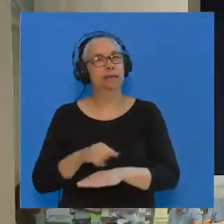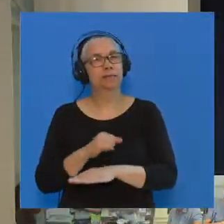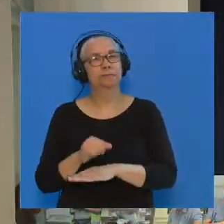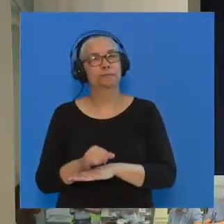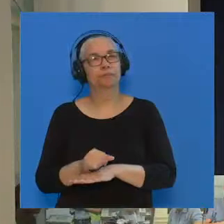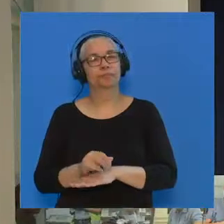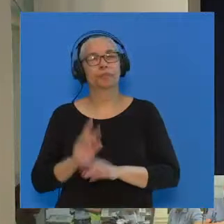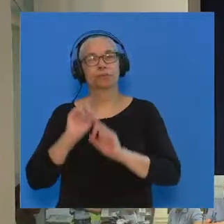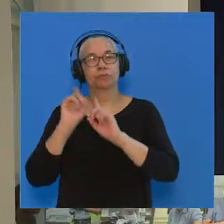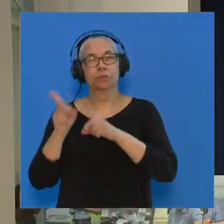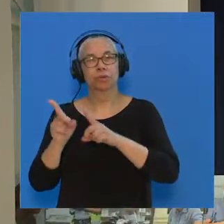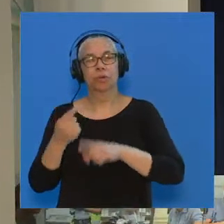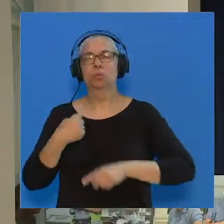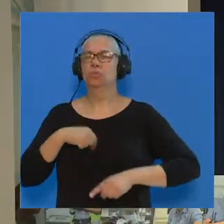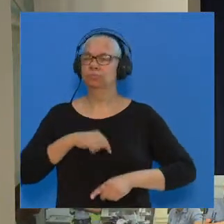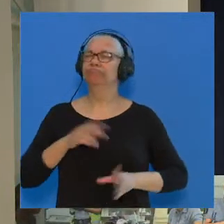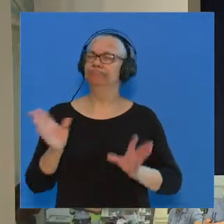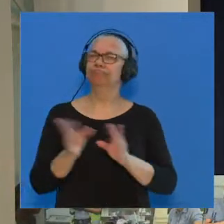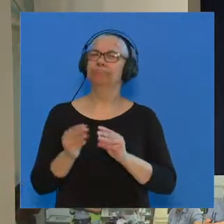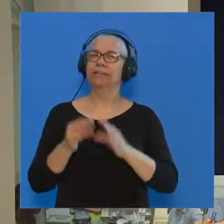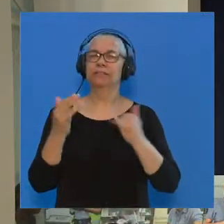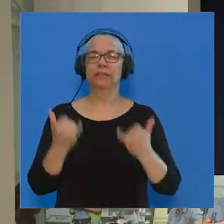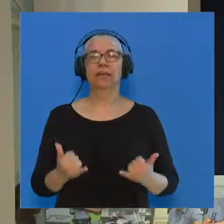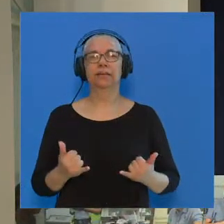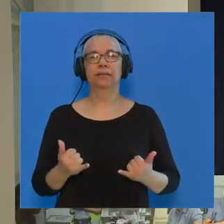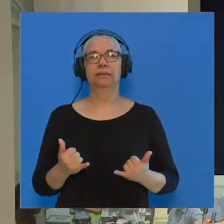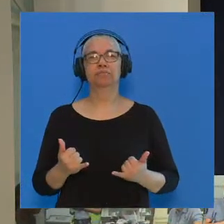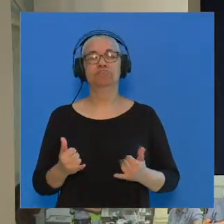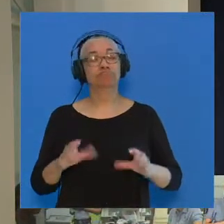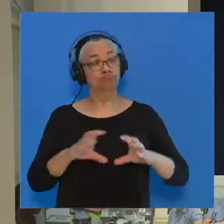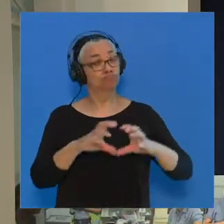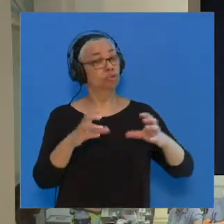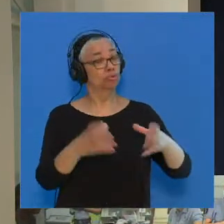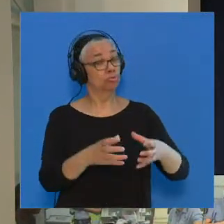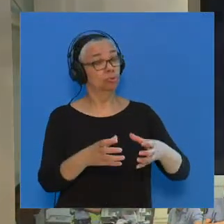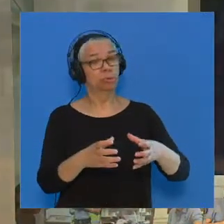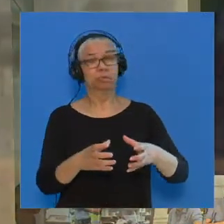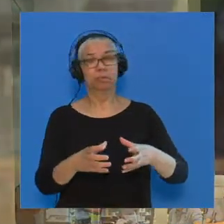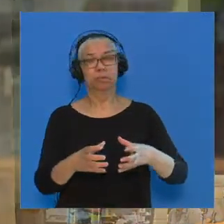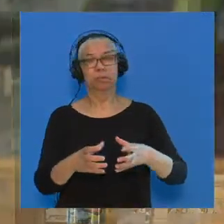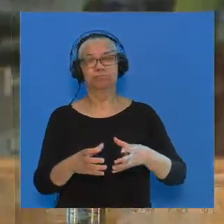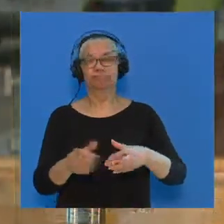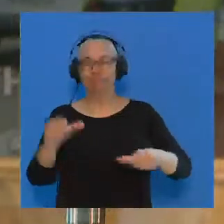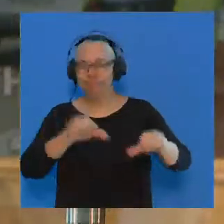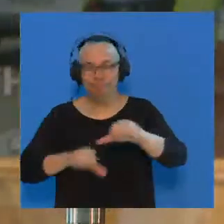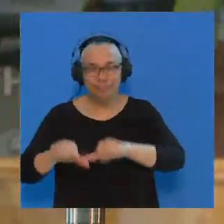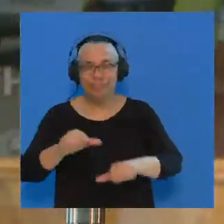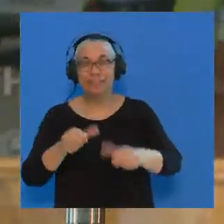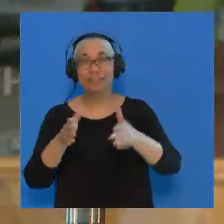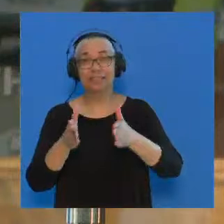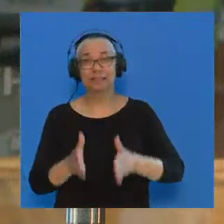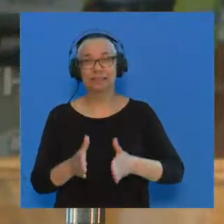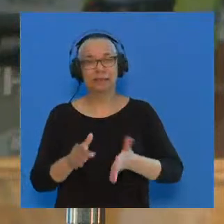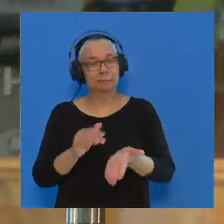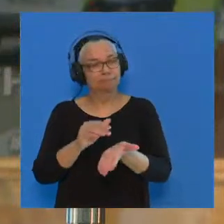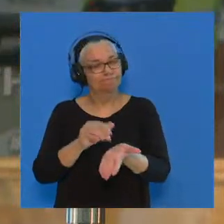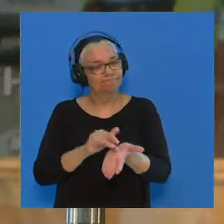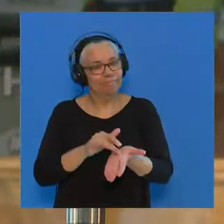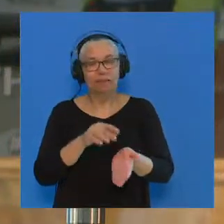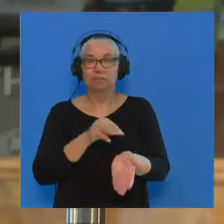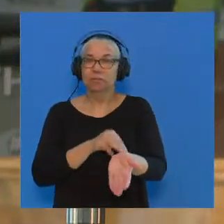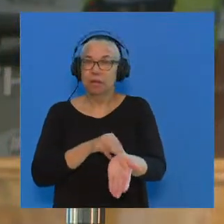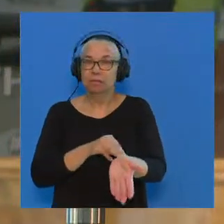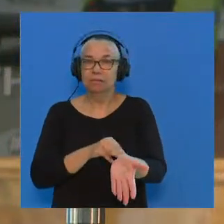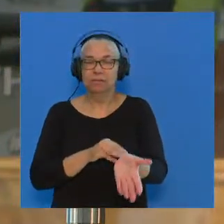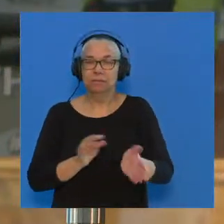We had a meeting actually today that there's a committee that is made up of scientists and medical doctors